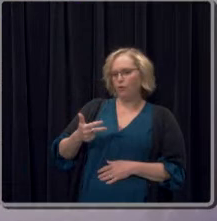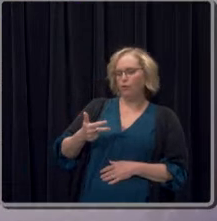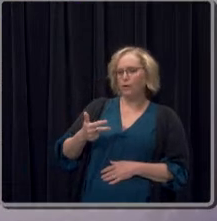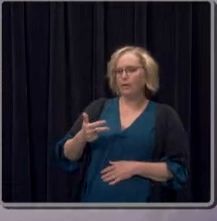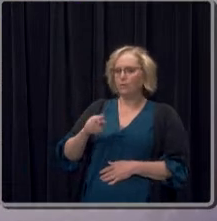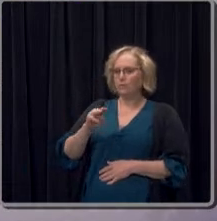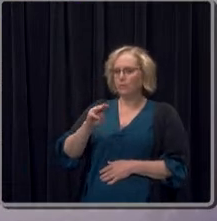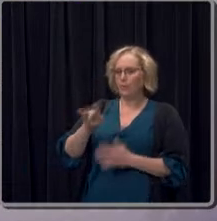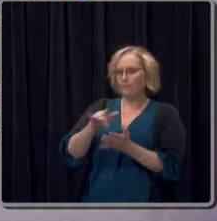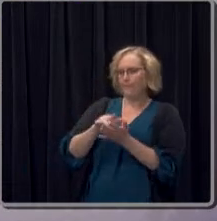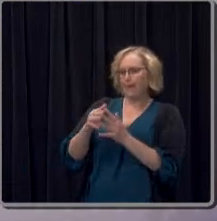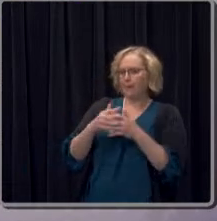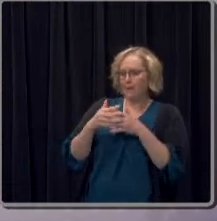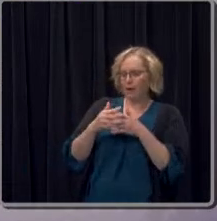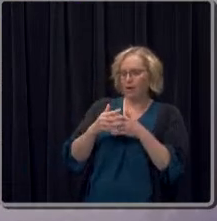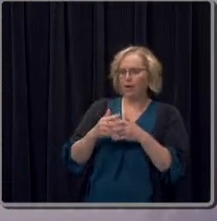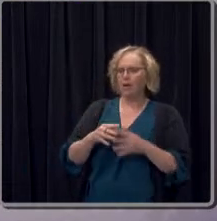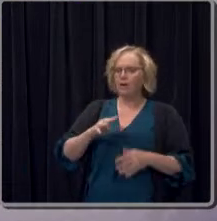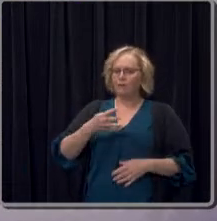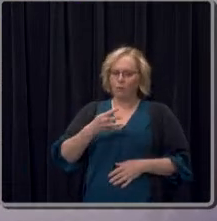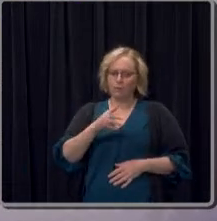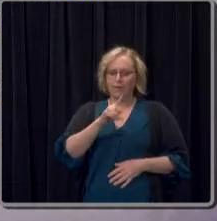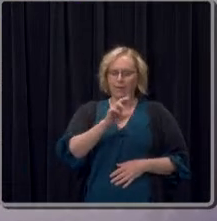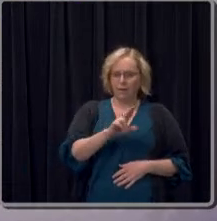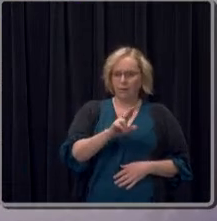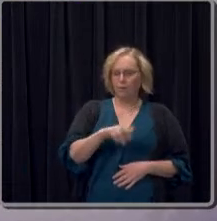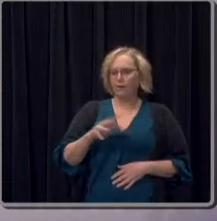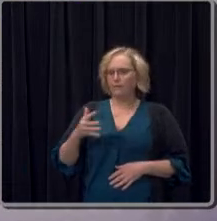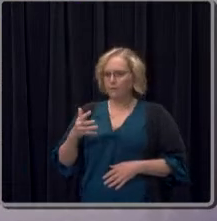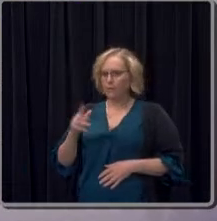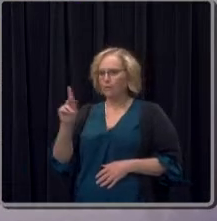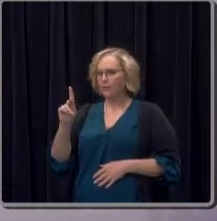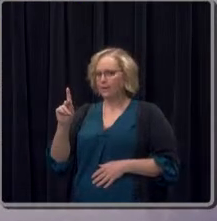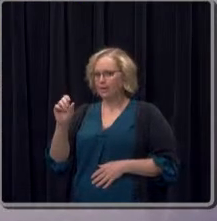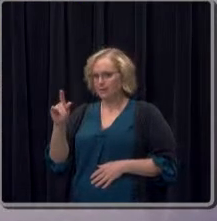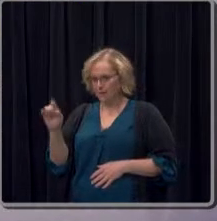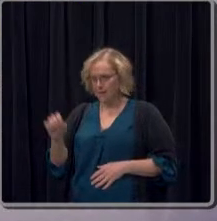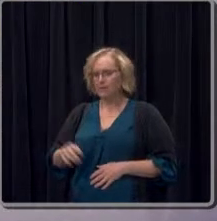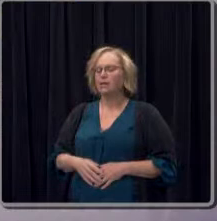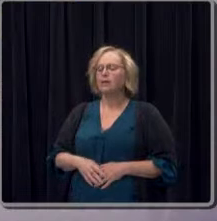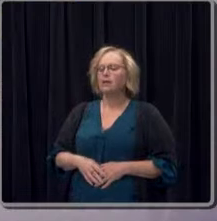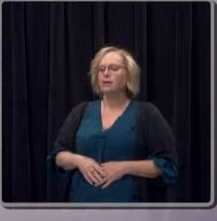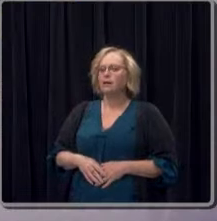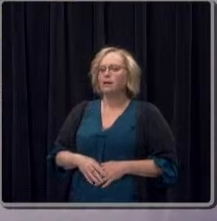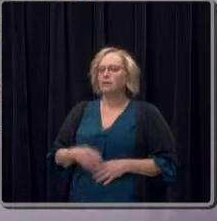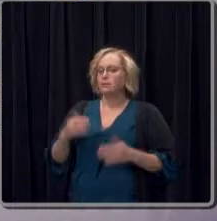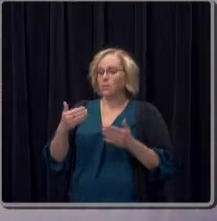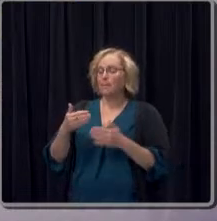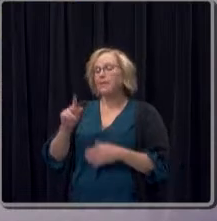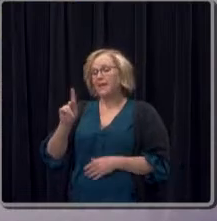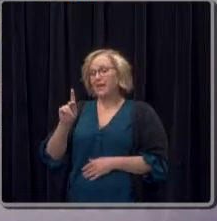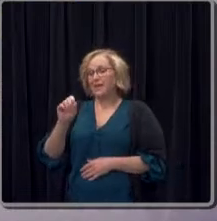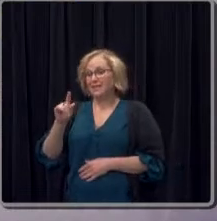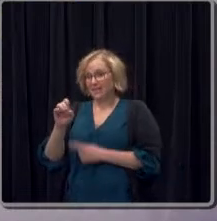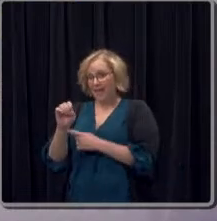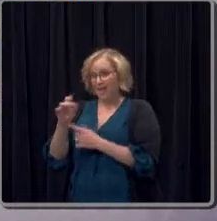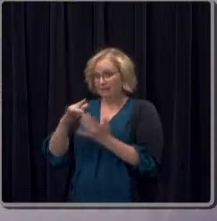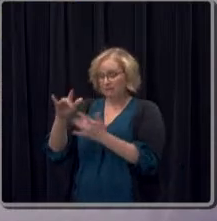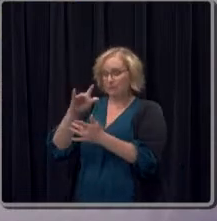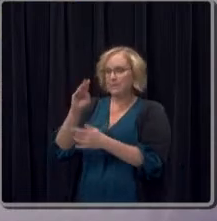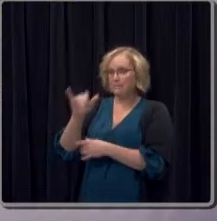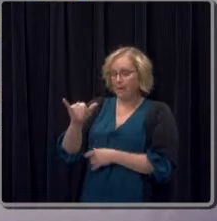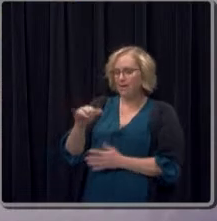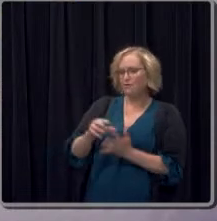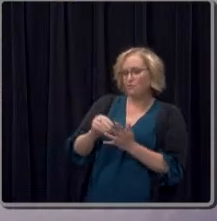County Community College, and then goes to K-State. So coming up, actually the K-State trip is in May, and like the students